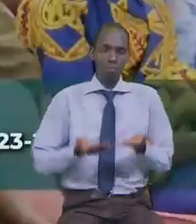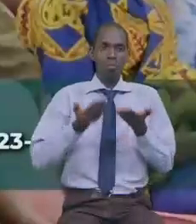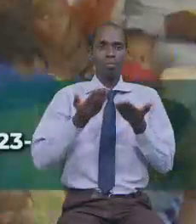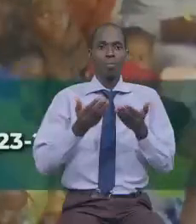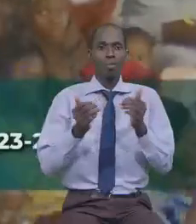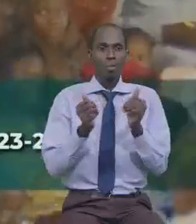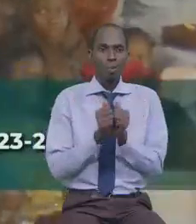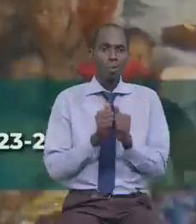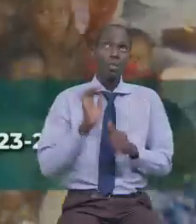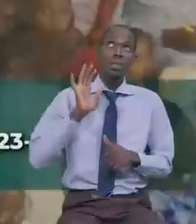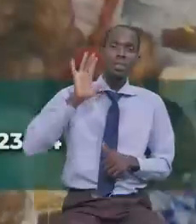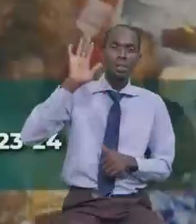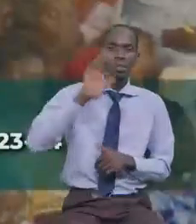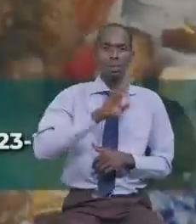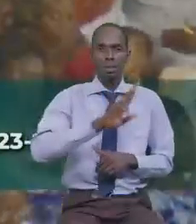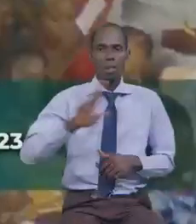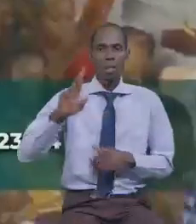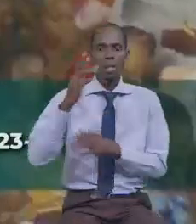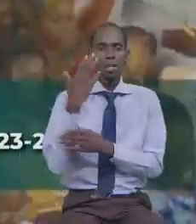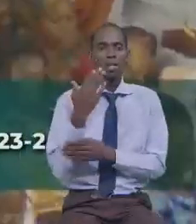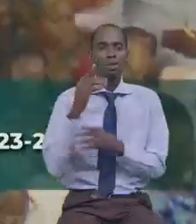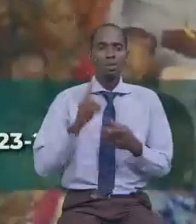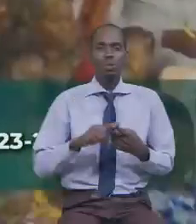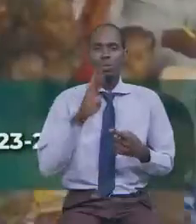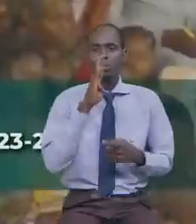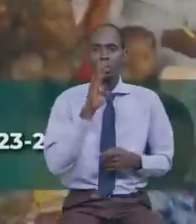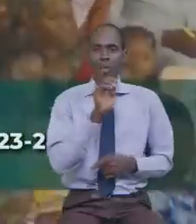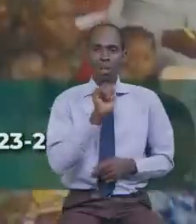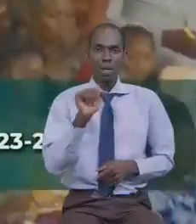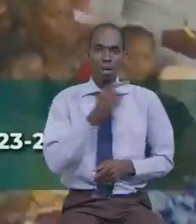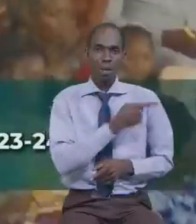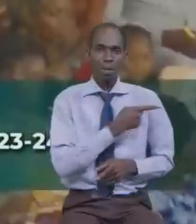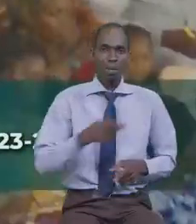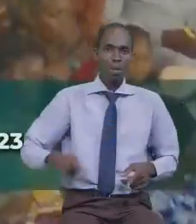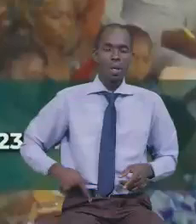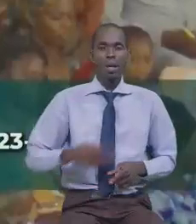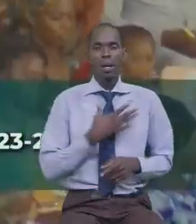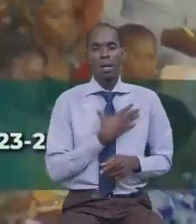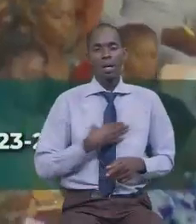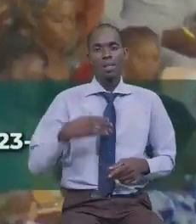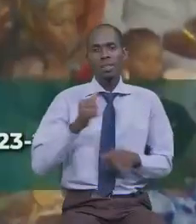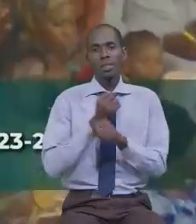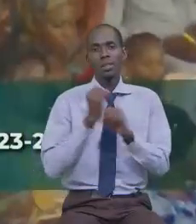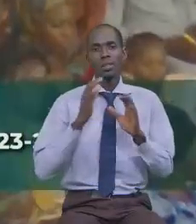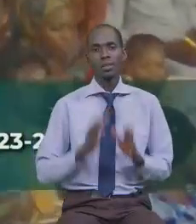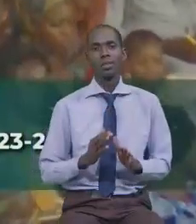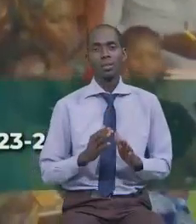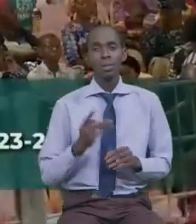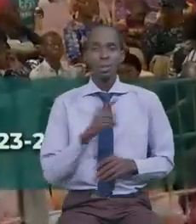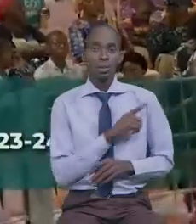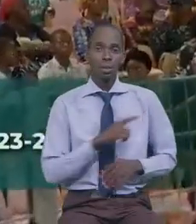his right hand to be a prince and a savior. The Lord God of